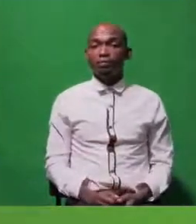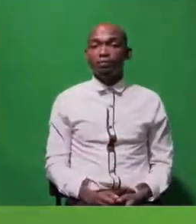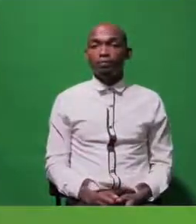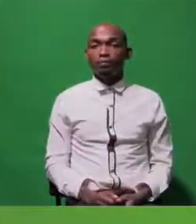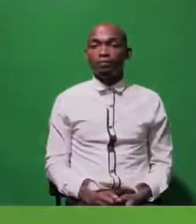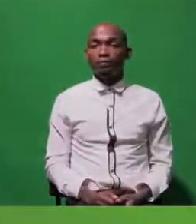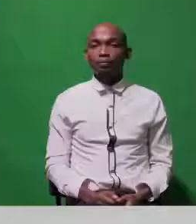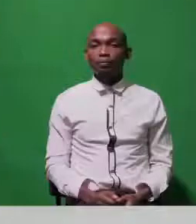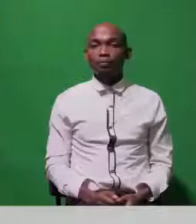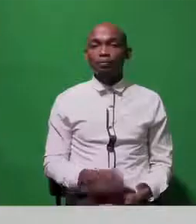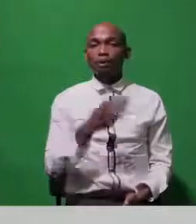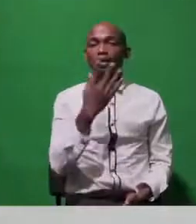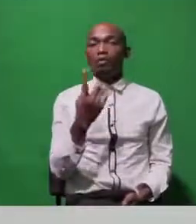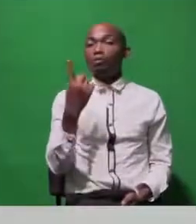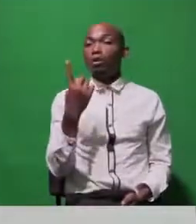number 1,